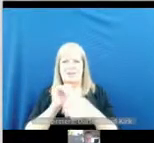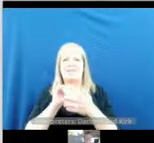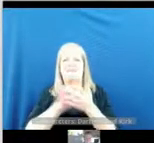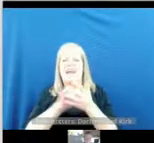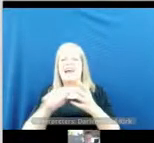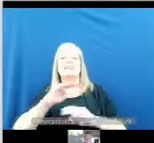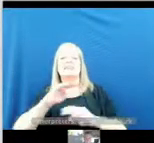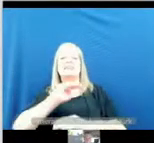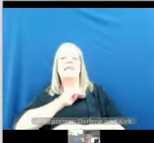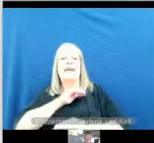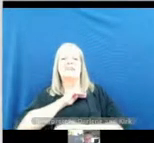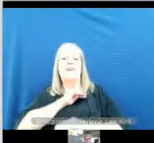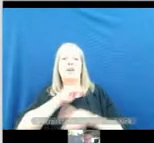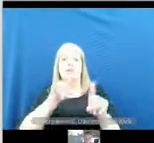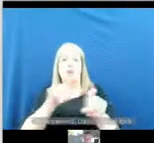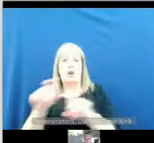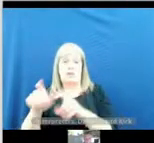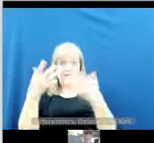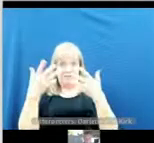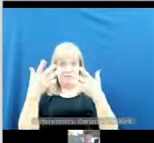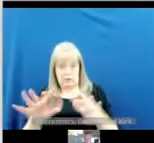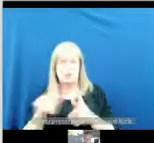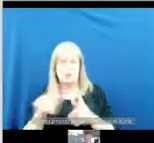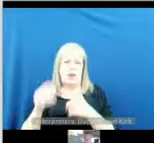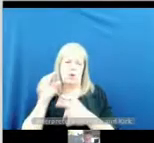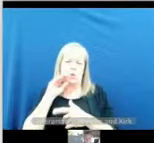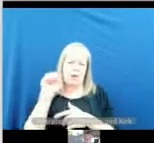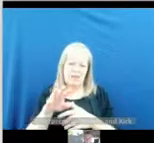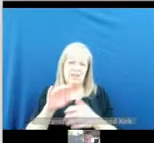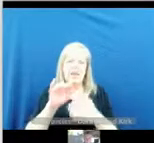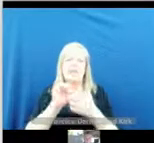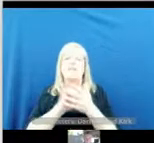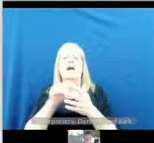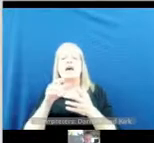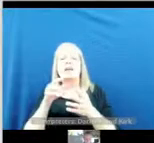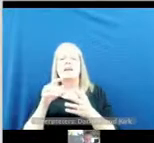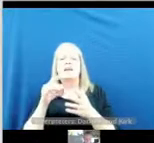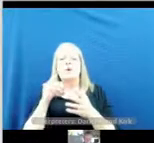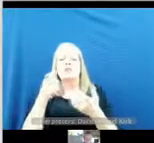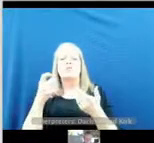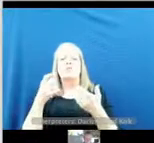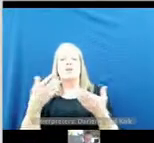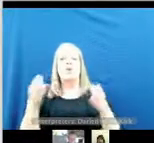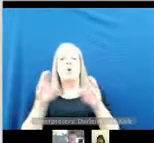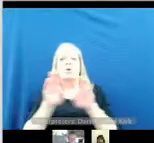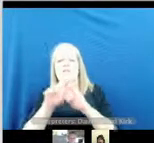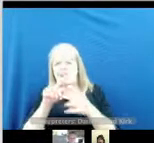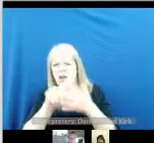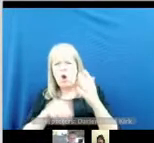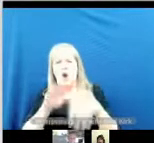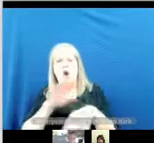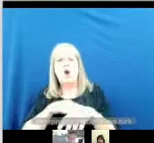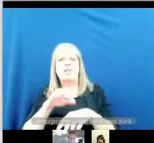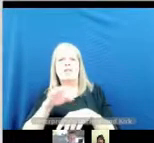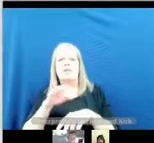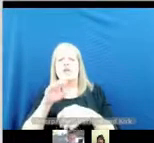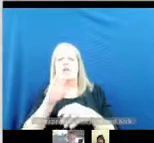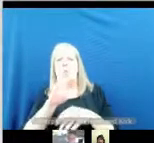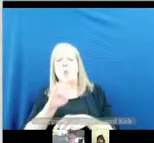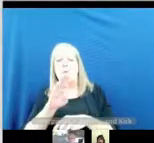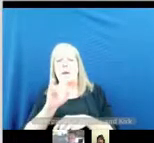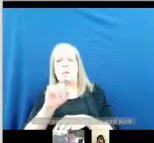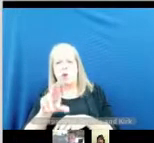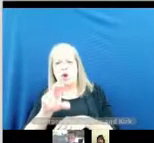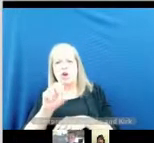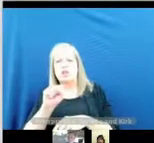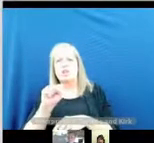is completed. The survey will open once you close out the webinar software. Submit the survey, and you will see a screen